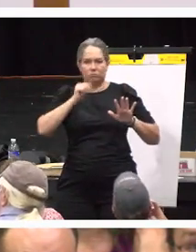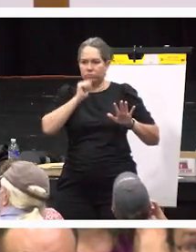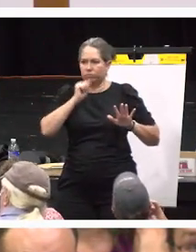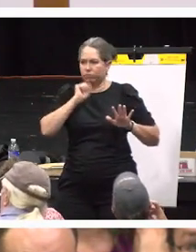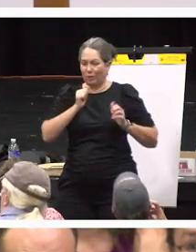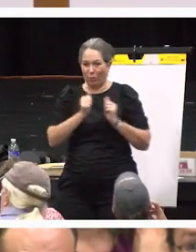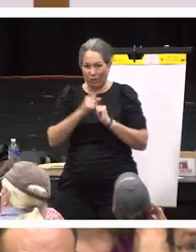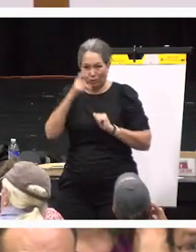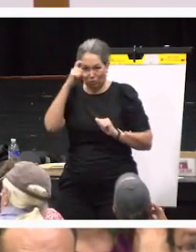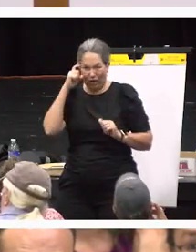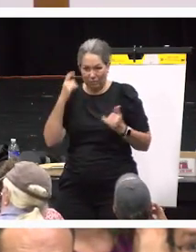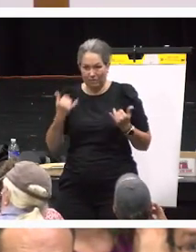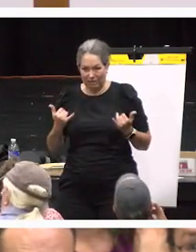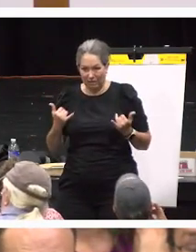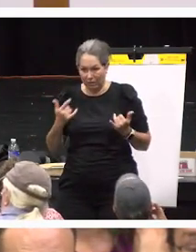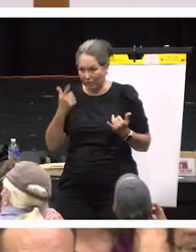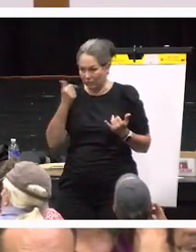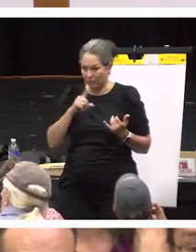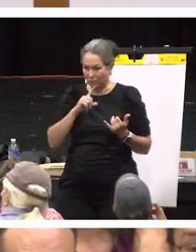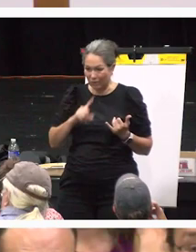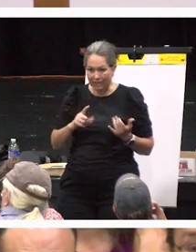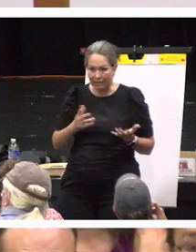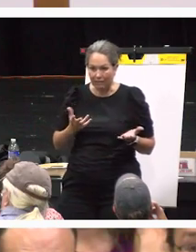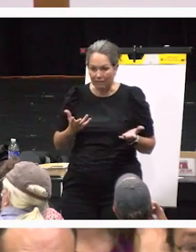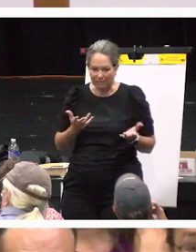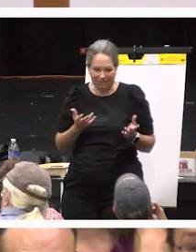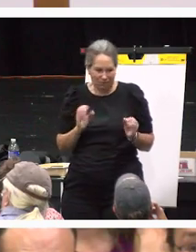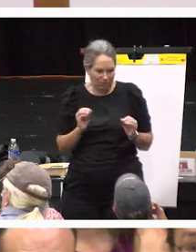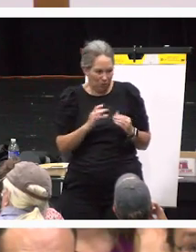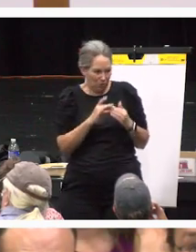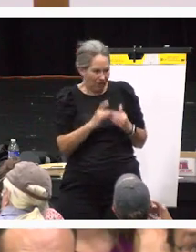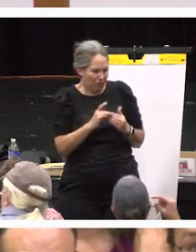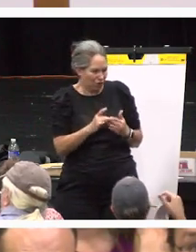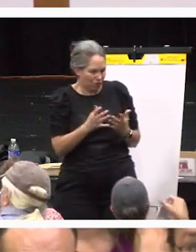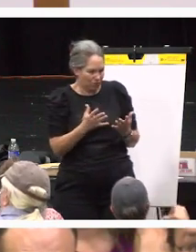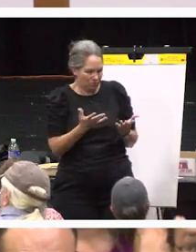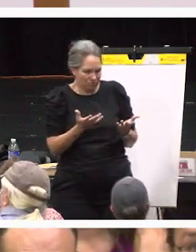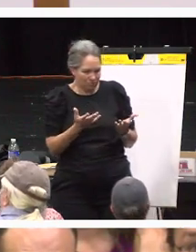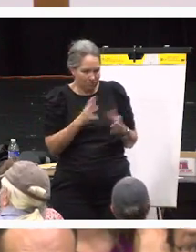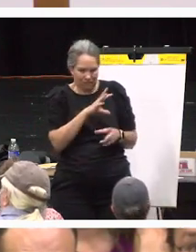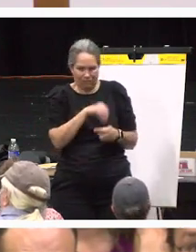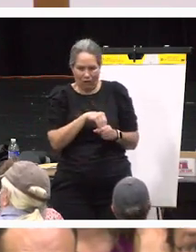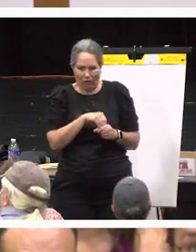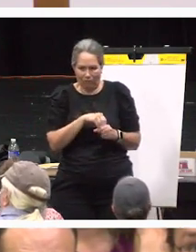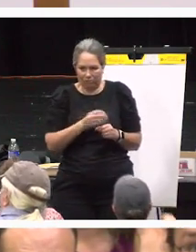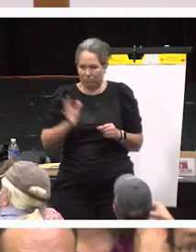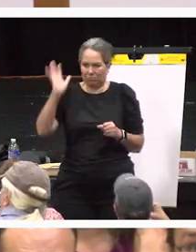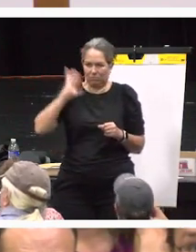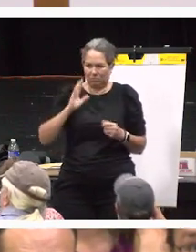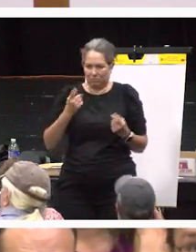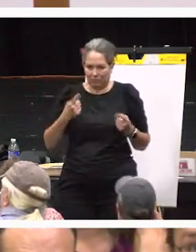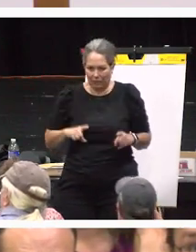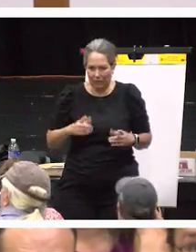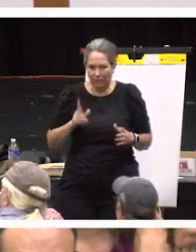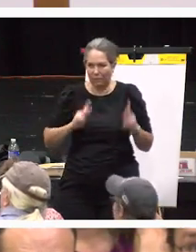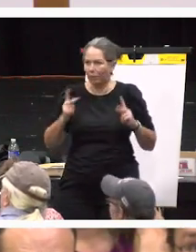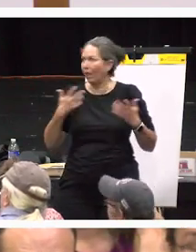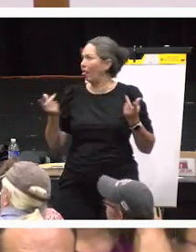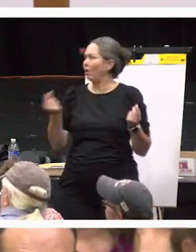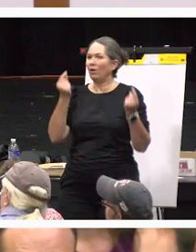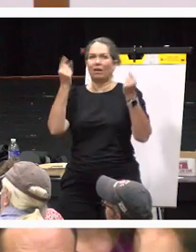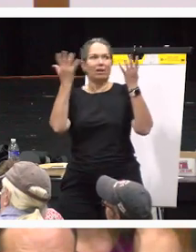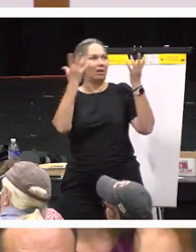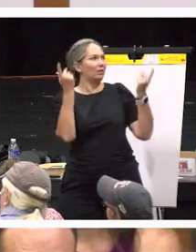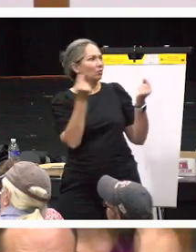trauma because there really wasn't the leadership and there wasn't the direction of what people should do, where they should